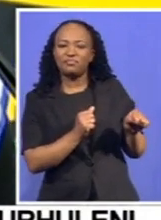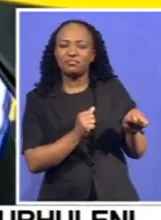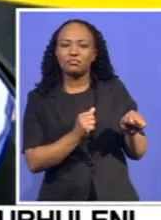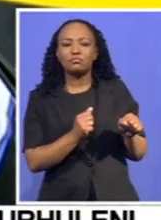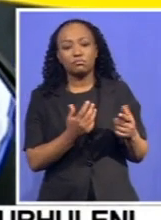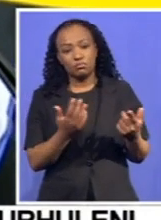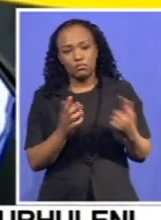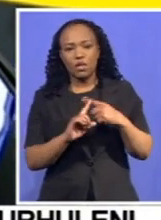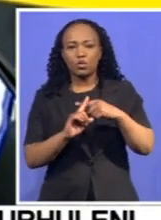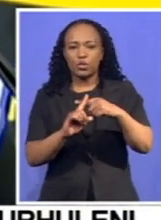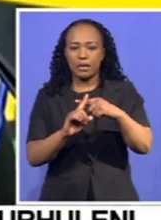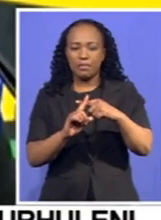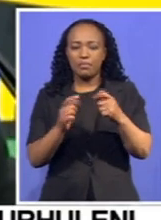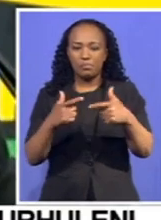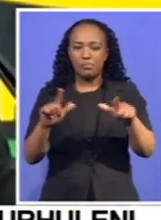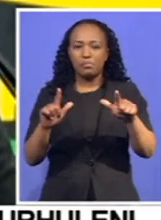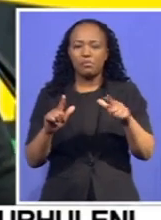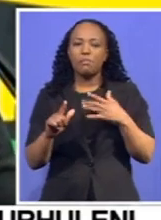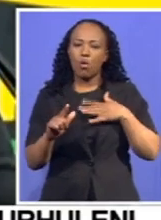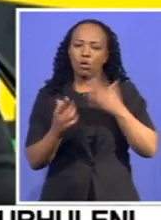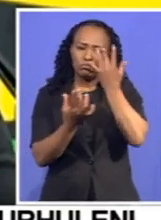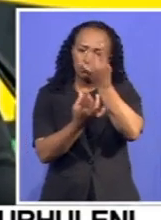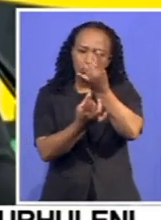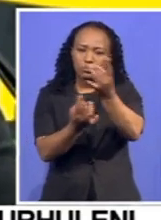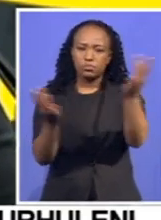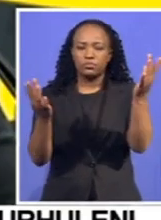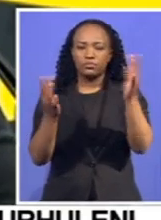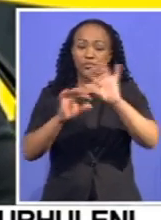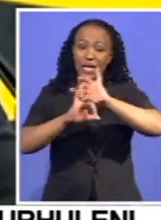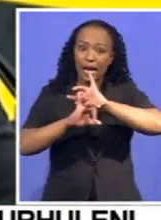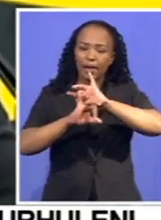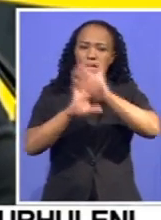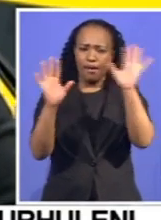Diafuna ke ndibe clear on this one.